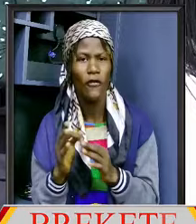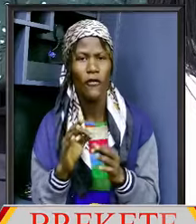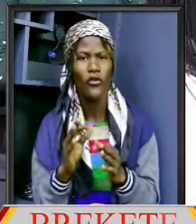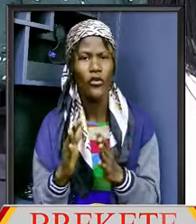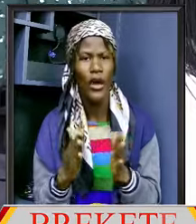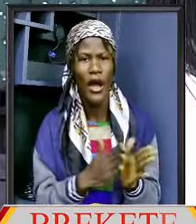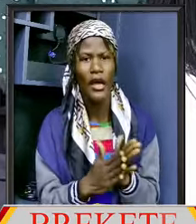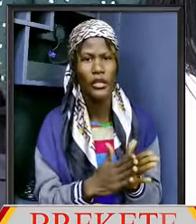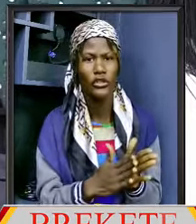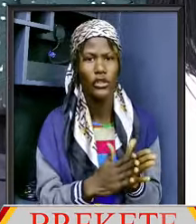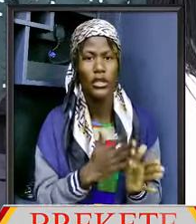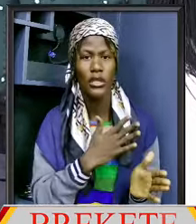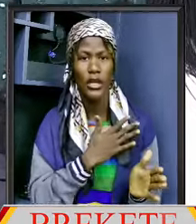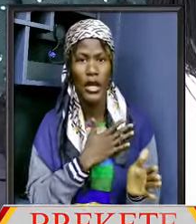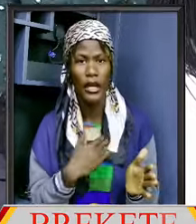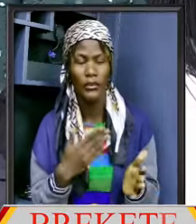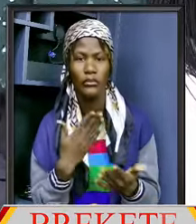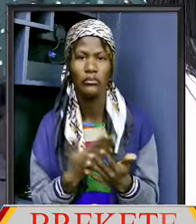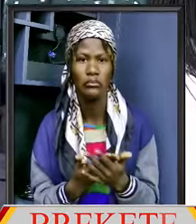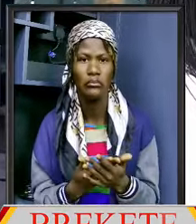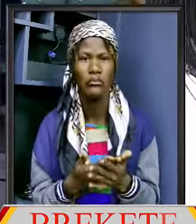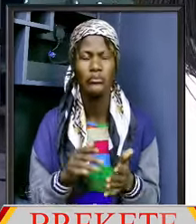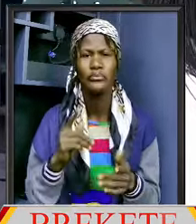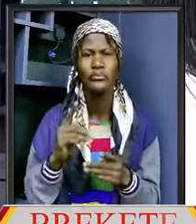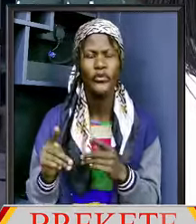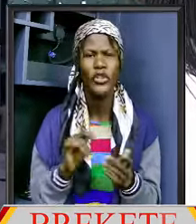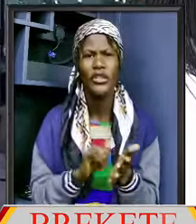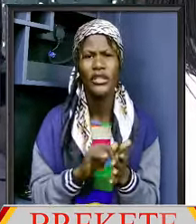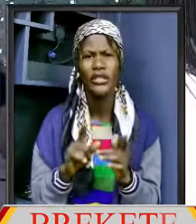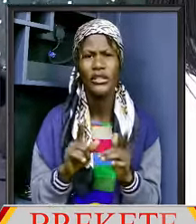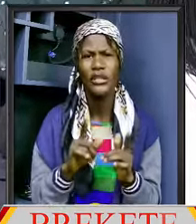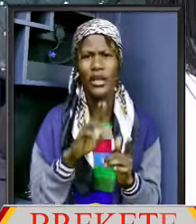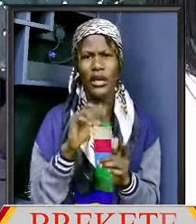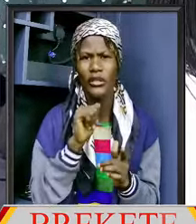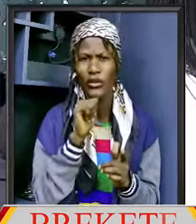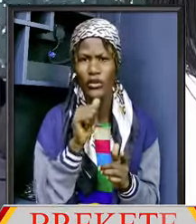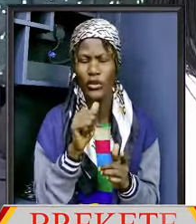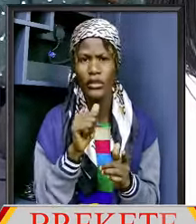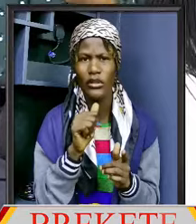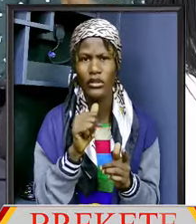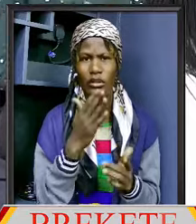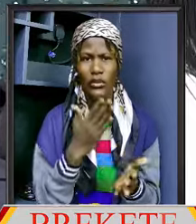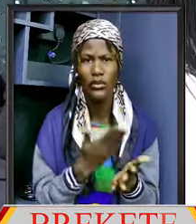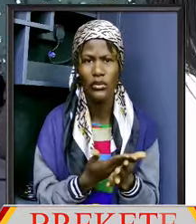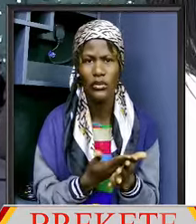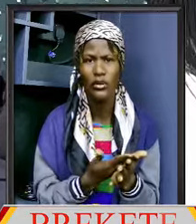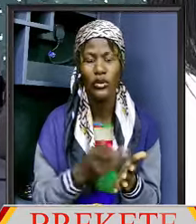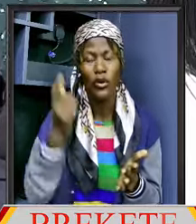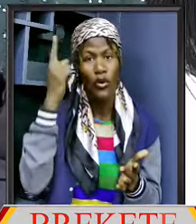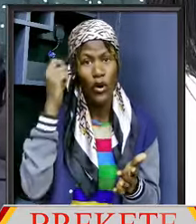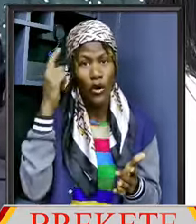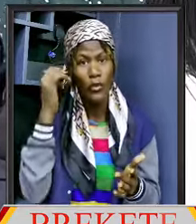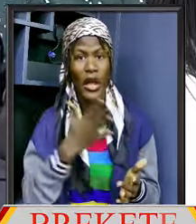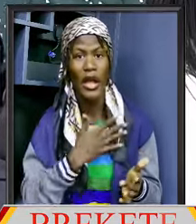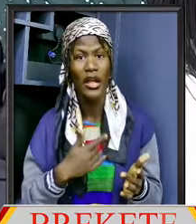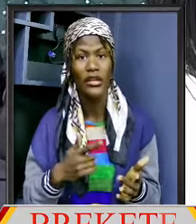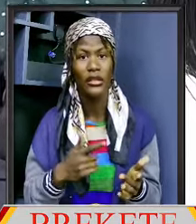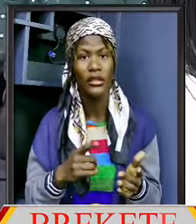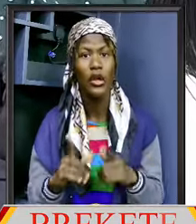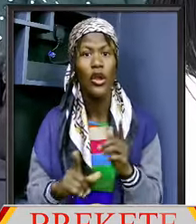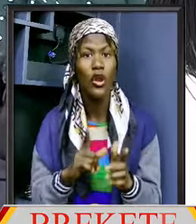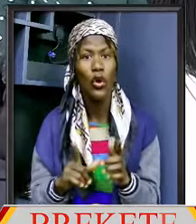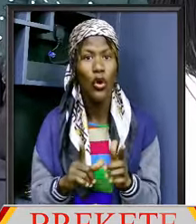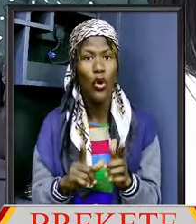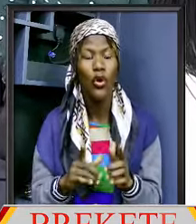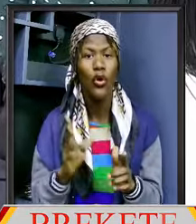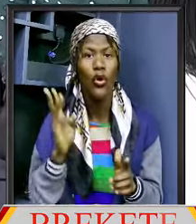Exactly. The one where no greet they proper, government and the law go pack and proper. Na part of what we achieve be